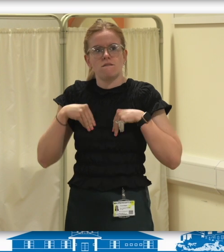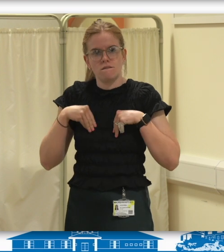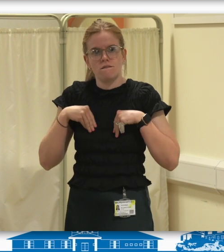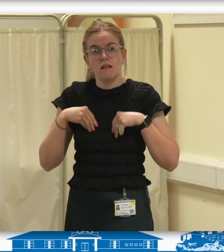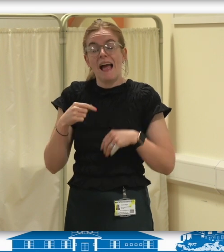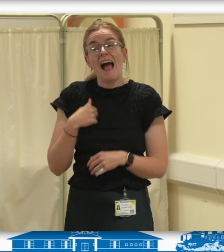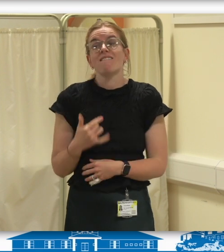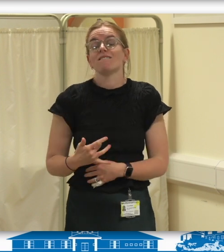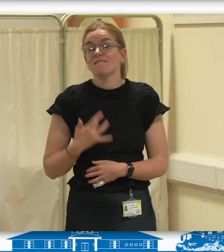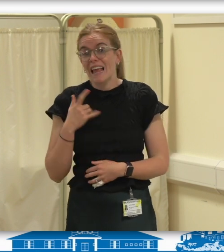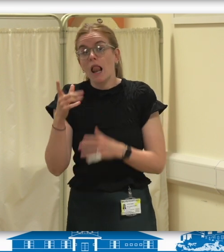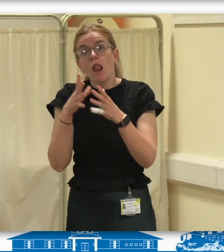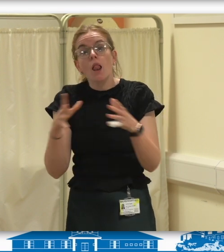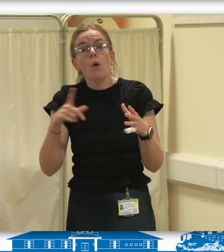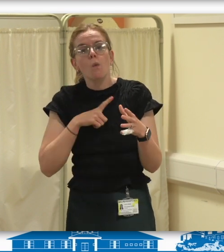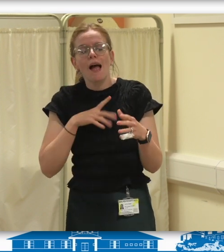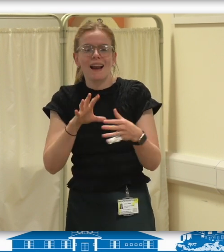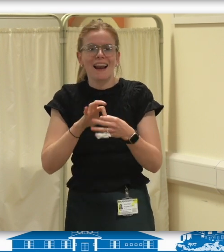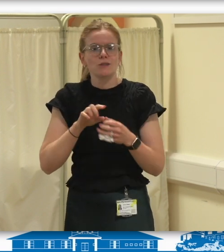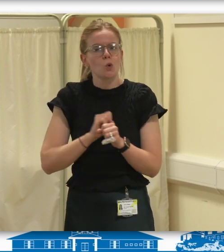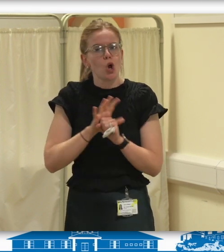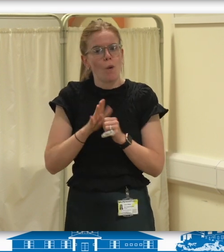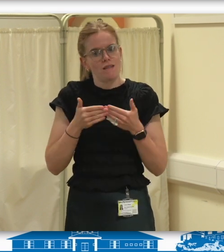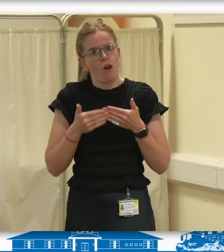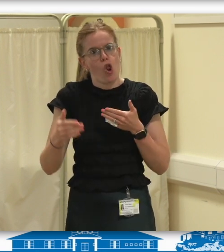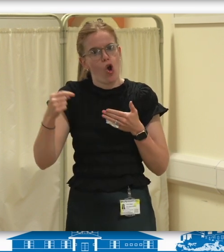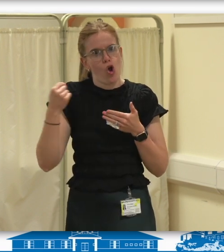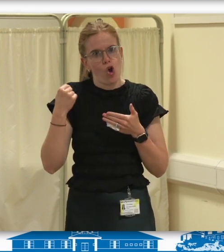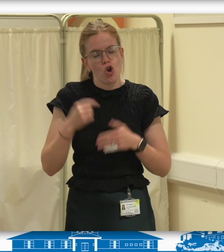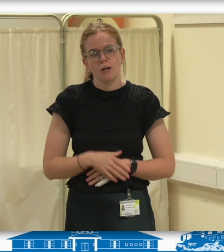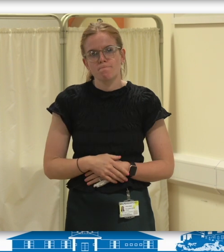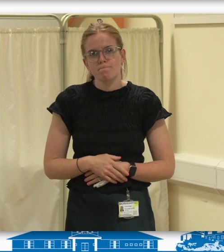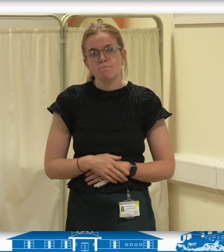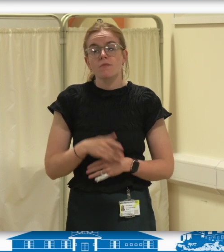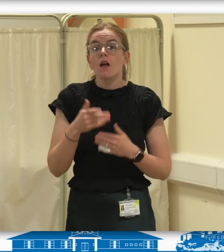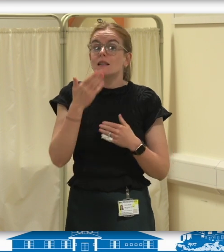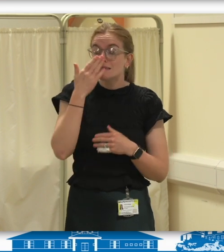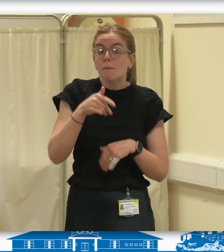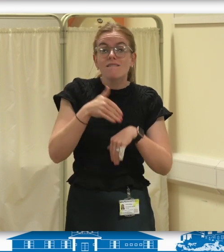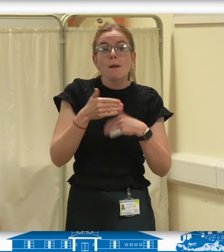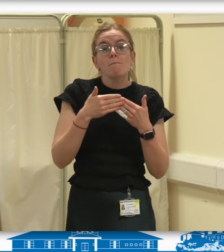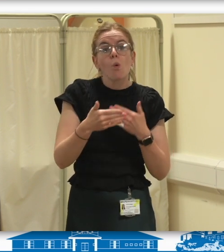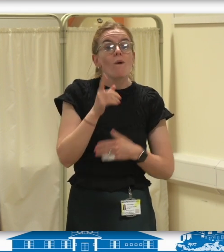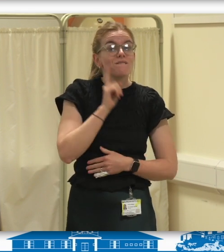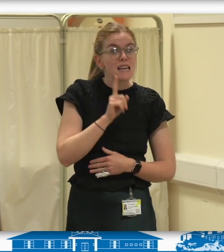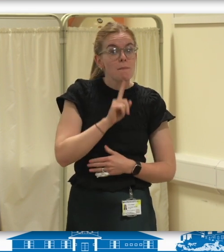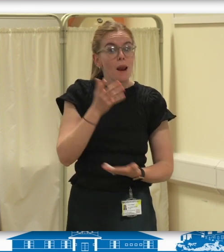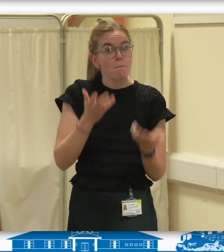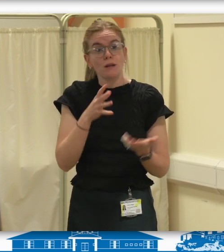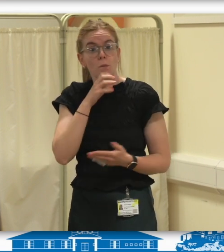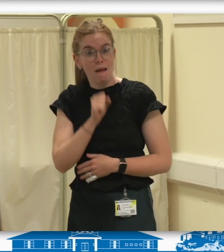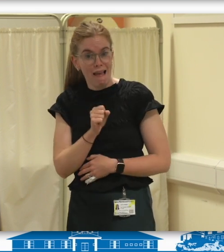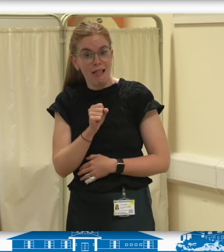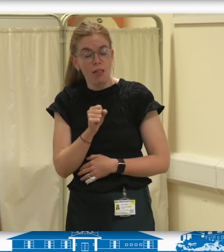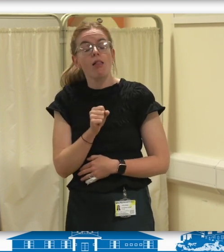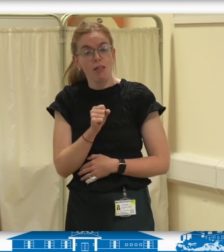these figures. As with many autoimmune conditions, it affects more females than males. And it can affect